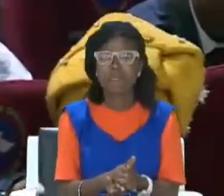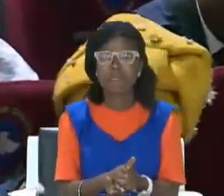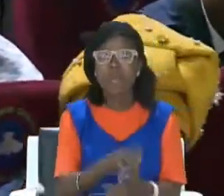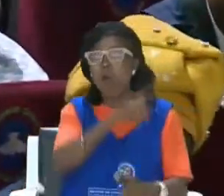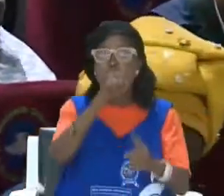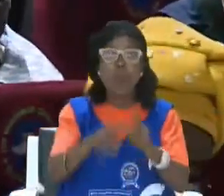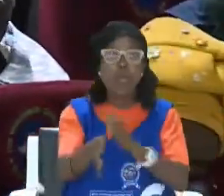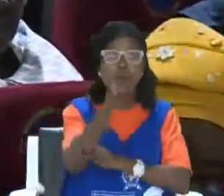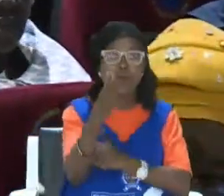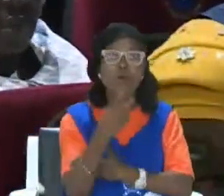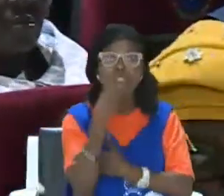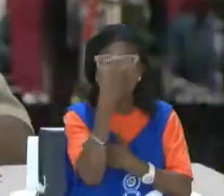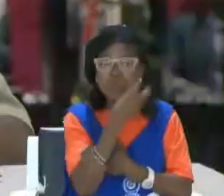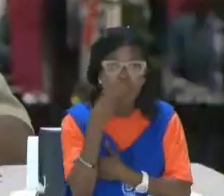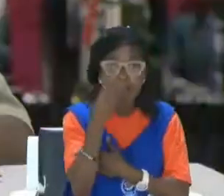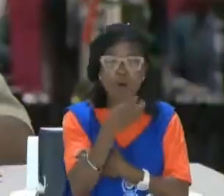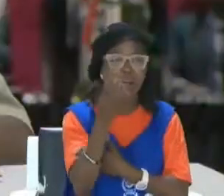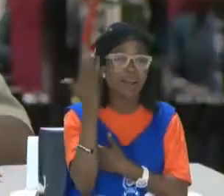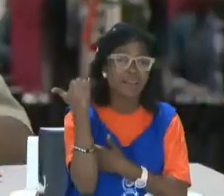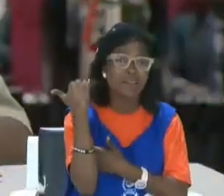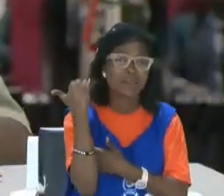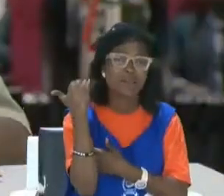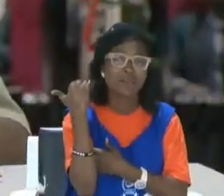When God spoke,